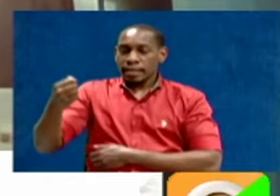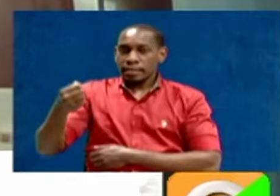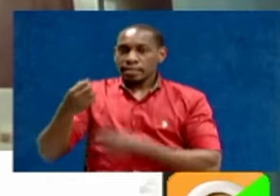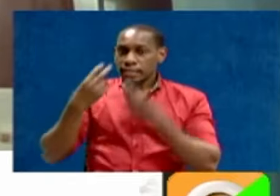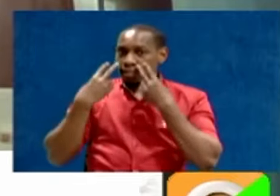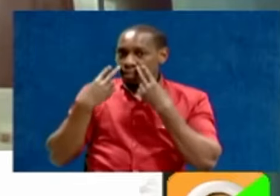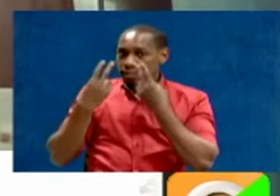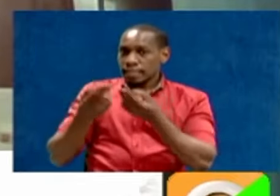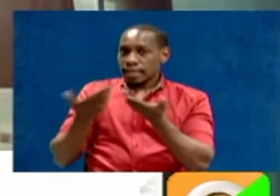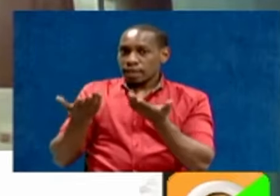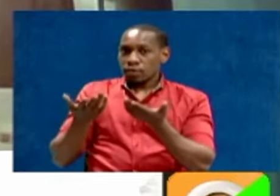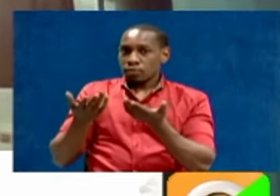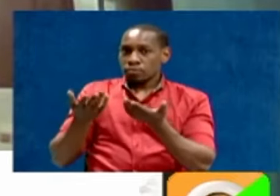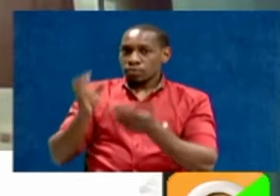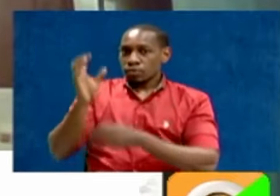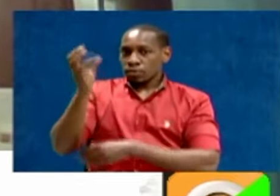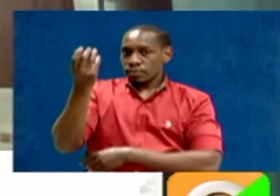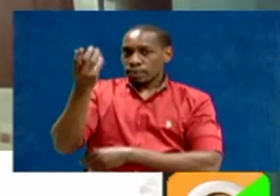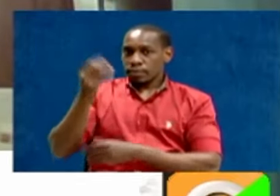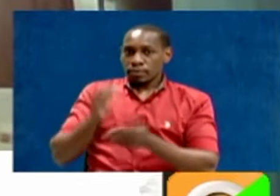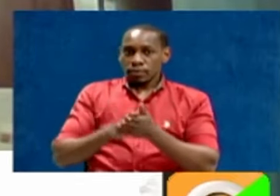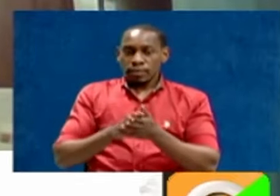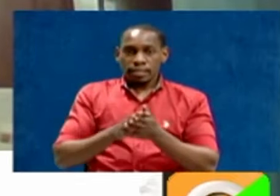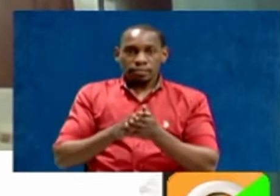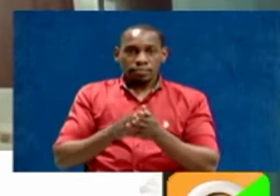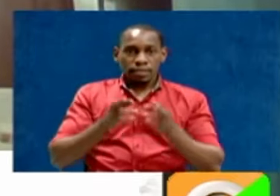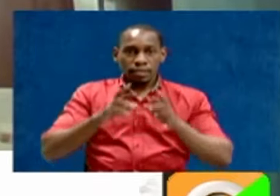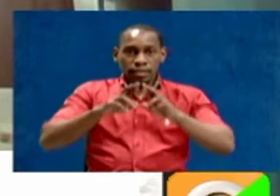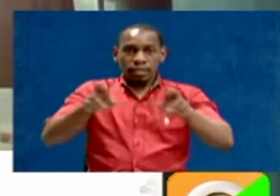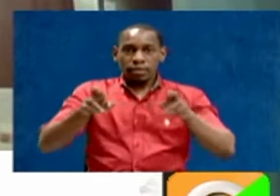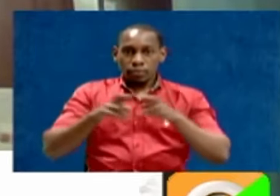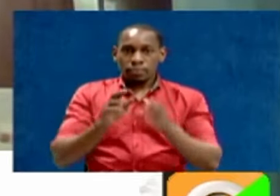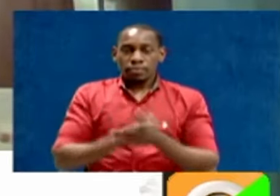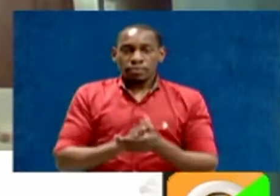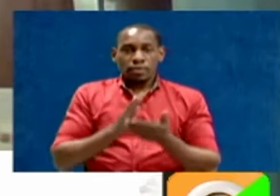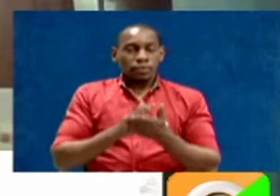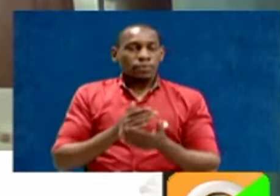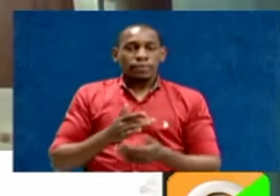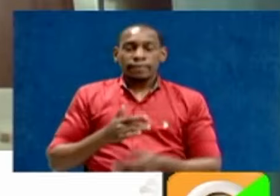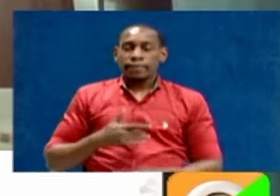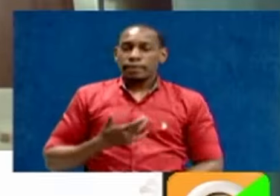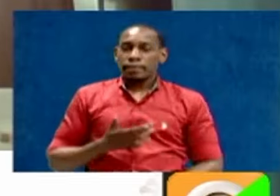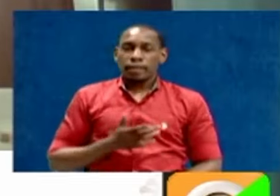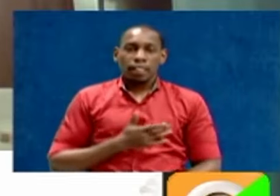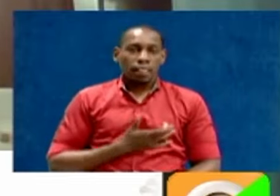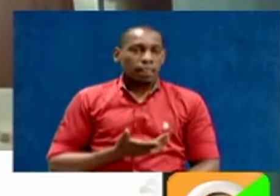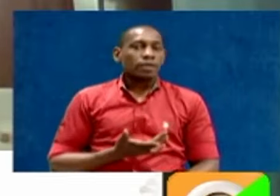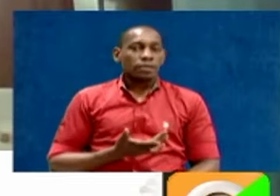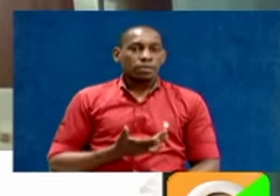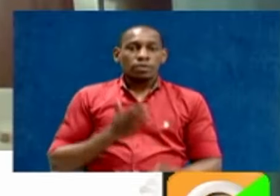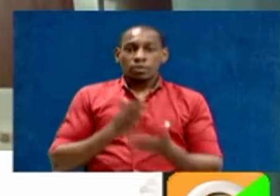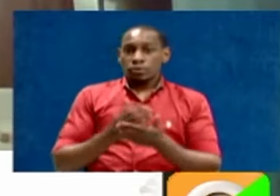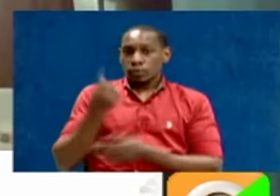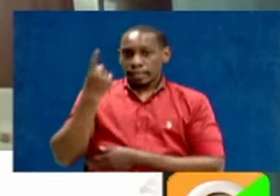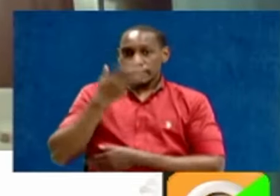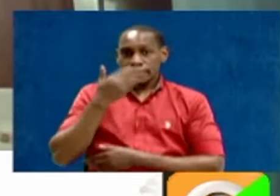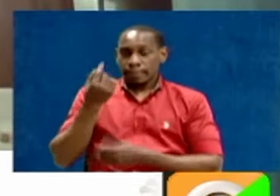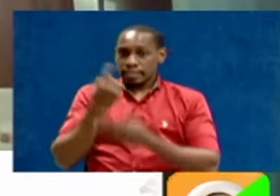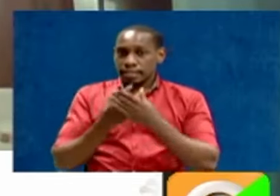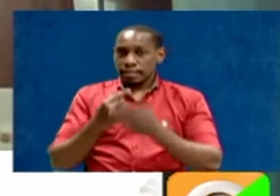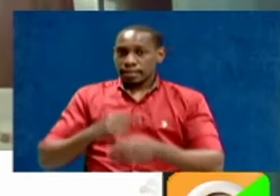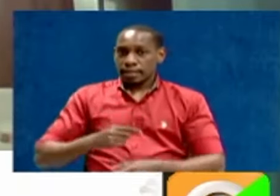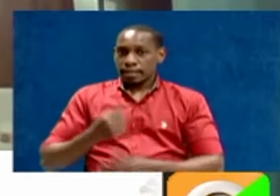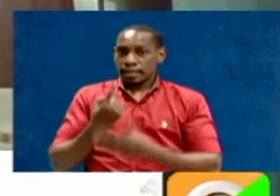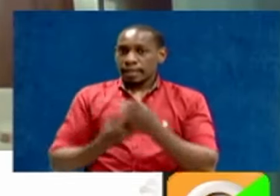she held the bulb across the room. It almost broke. So I think they're understanding the need for